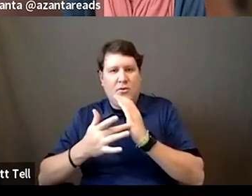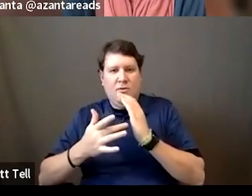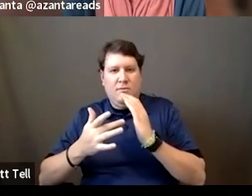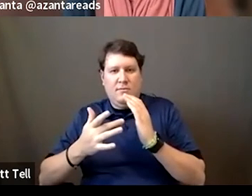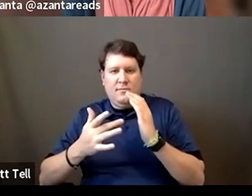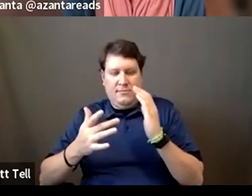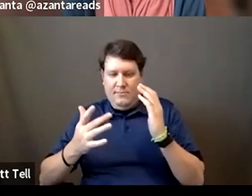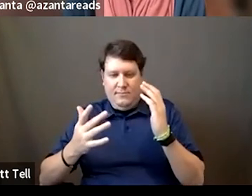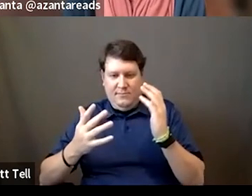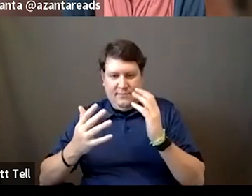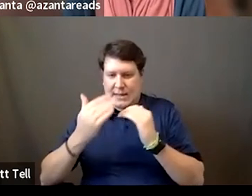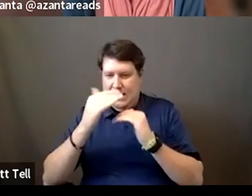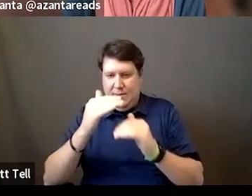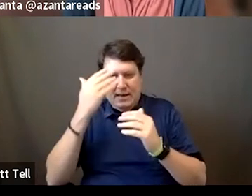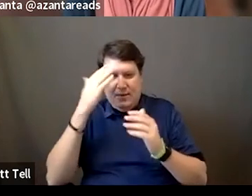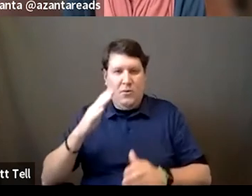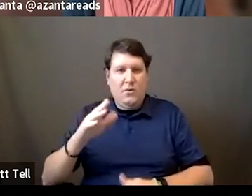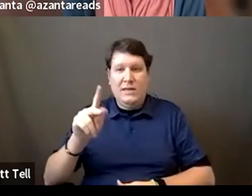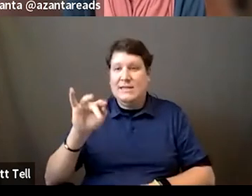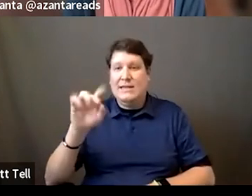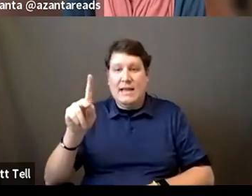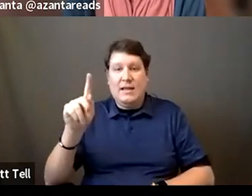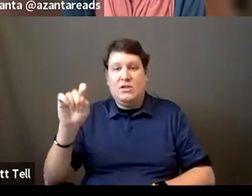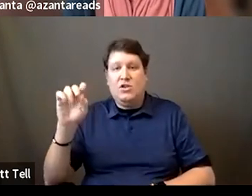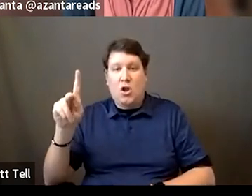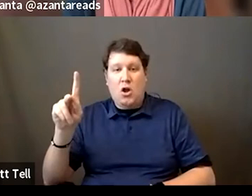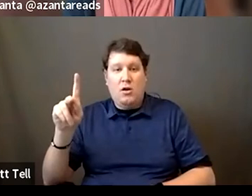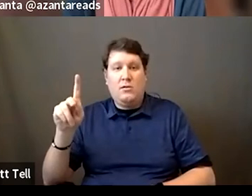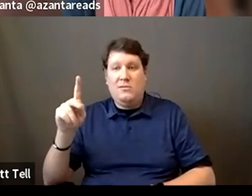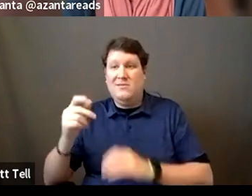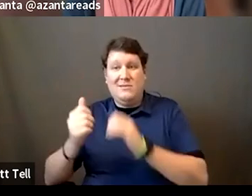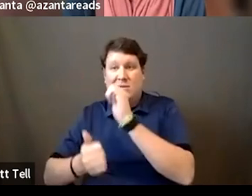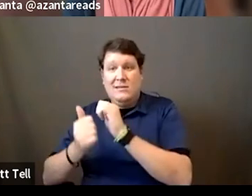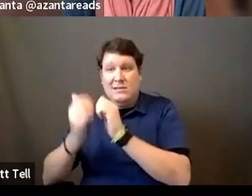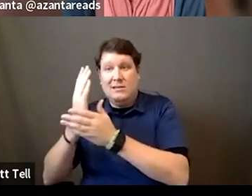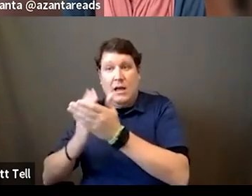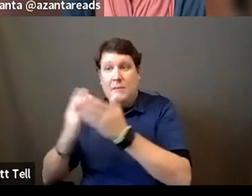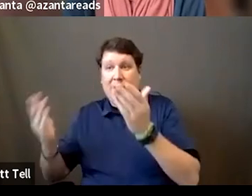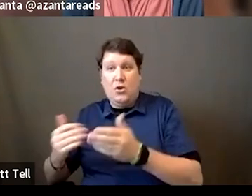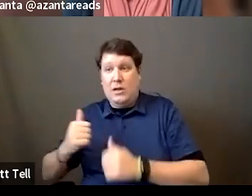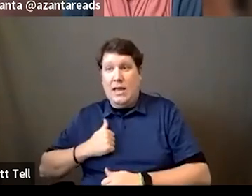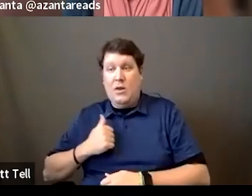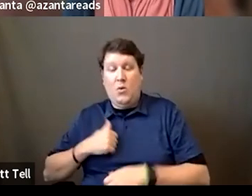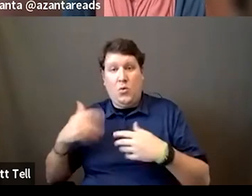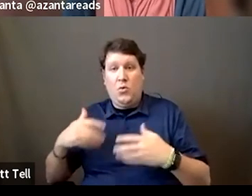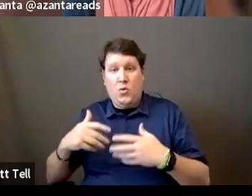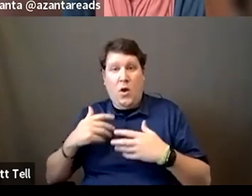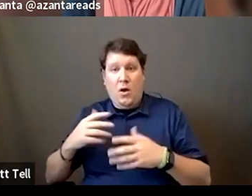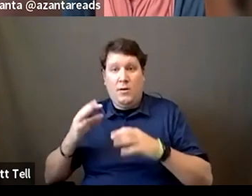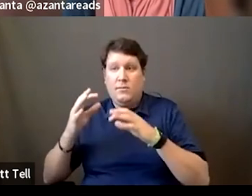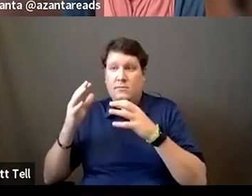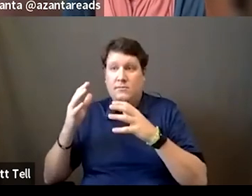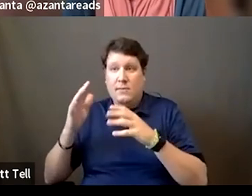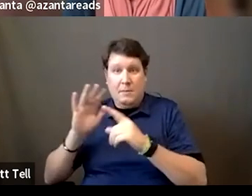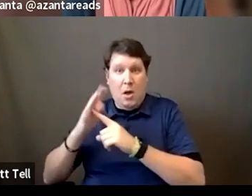huge, you know, TikTokers that are Canadian based in Canada. And I've realized this, you know, if we're going to